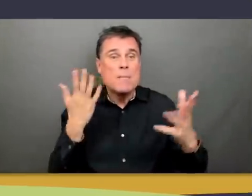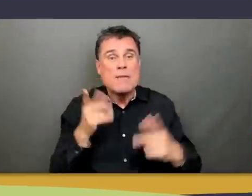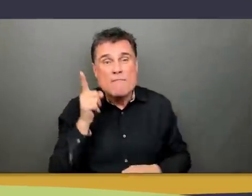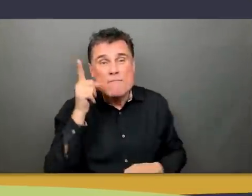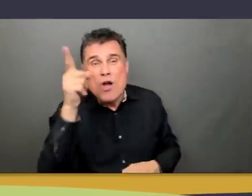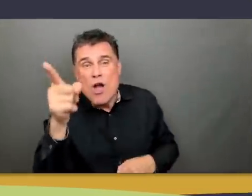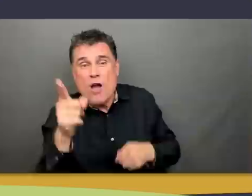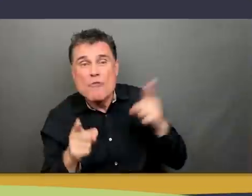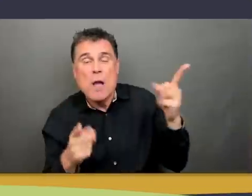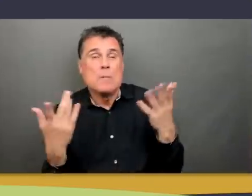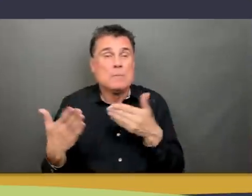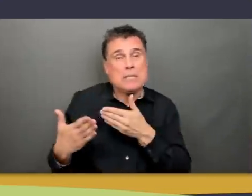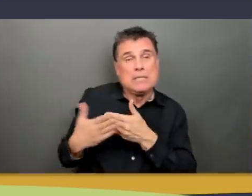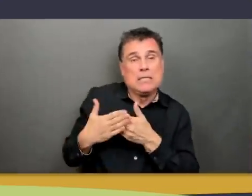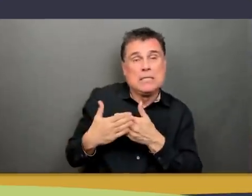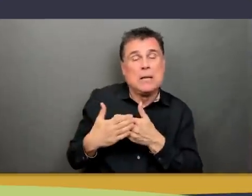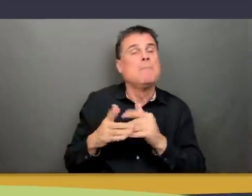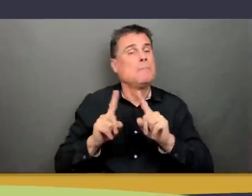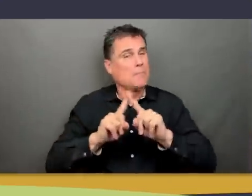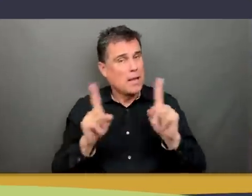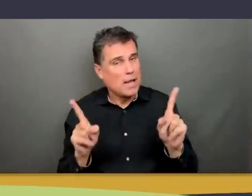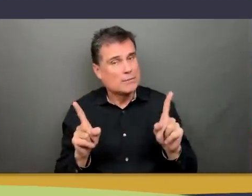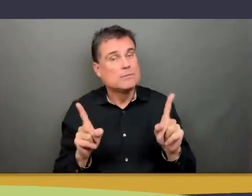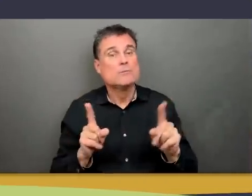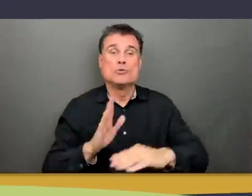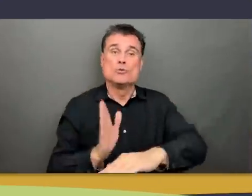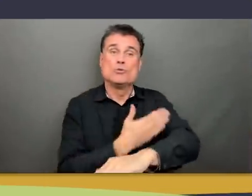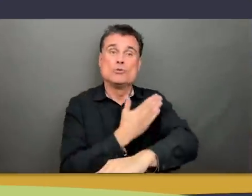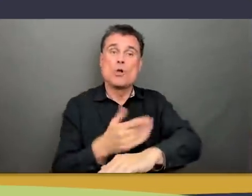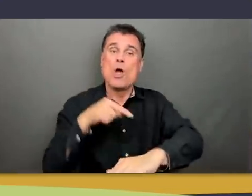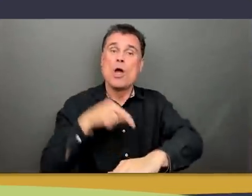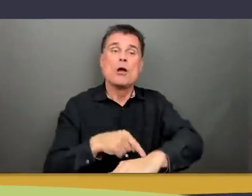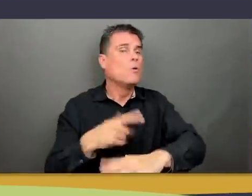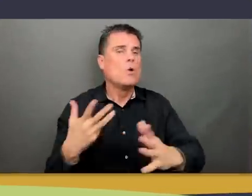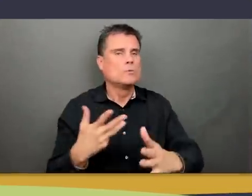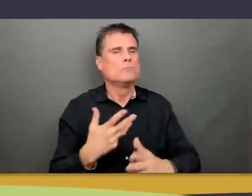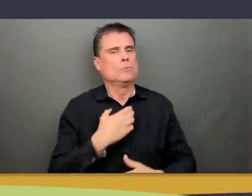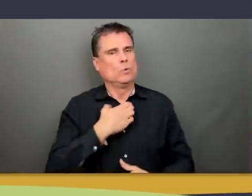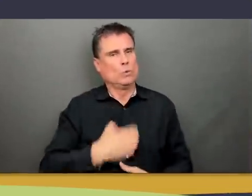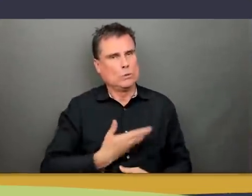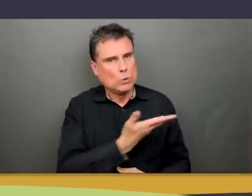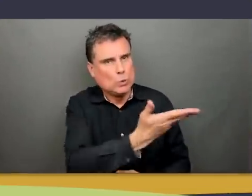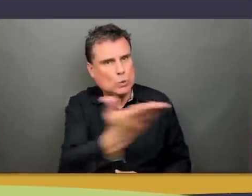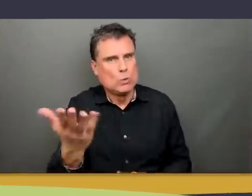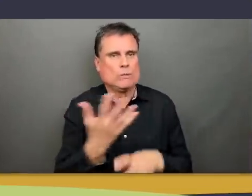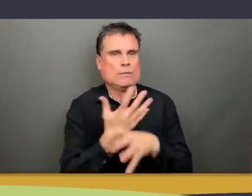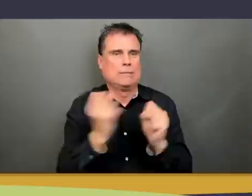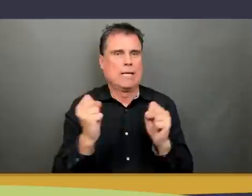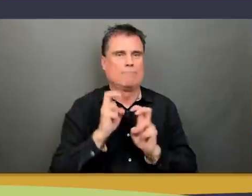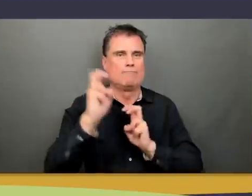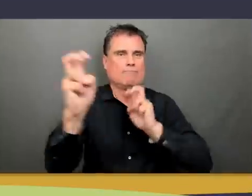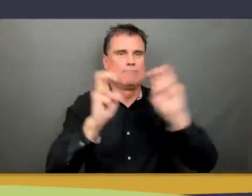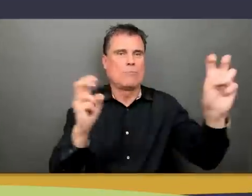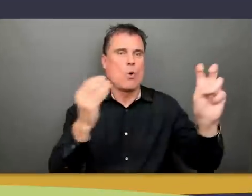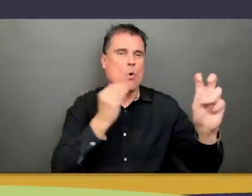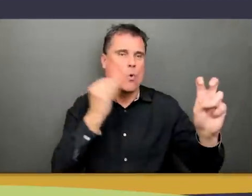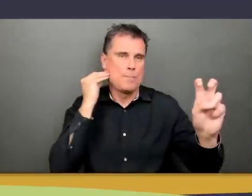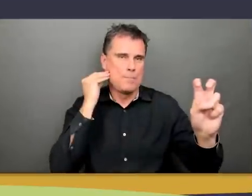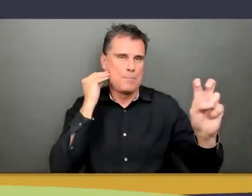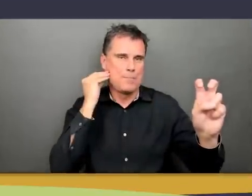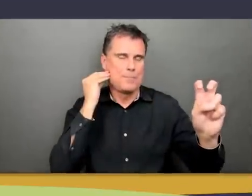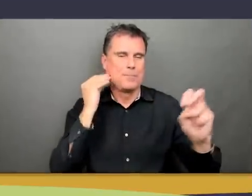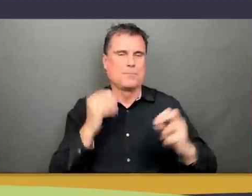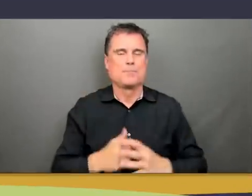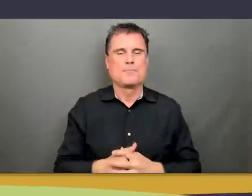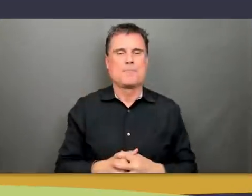to your wife, your husband, you know, your son, daughter, your dog, or your cat, you know. And